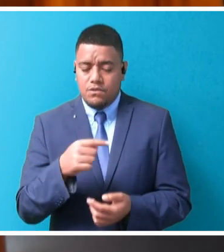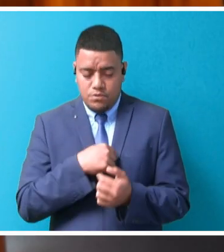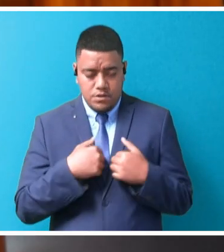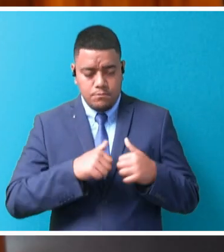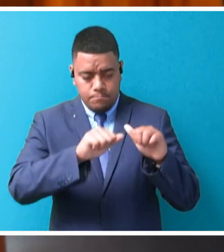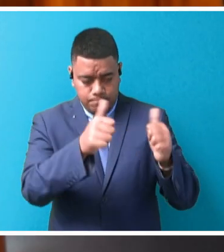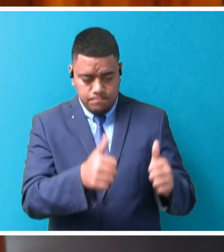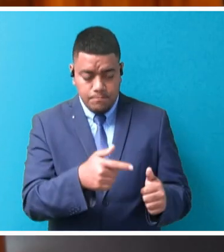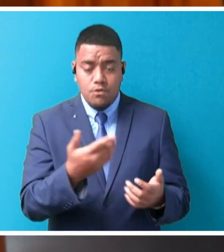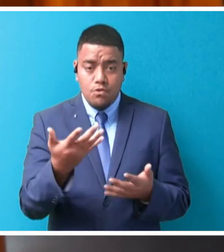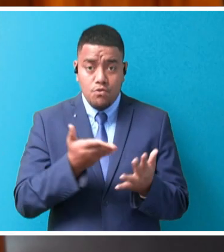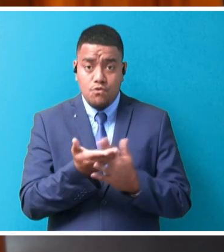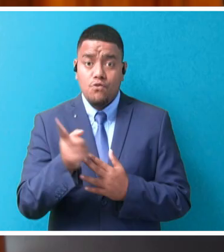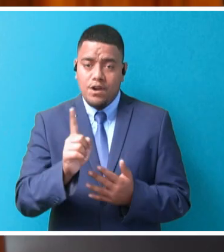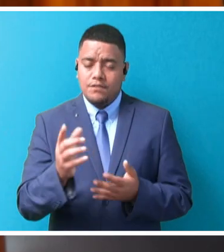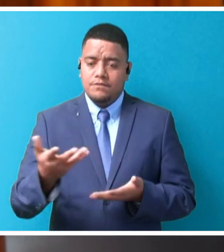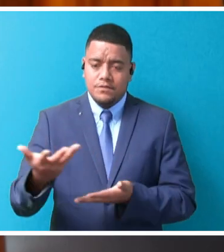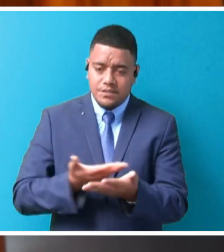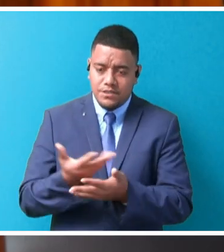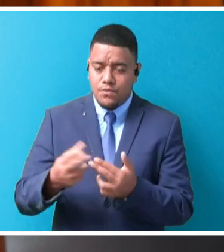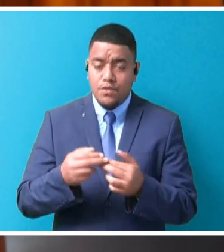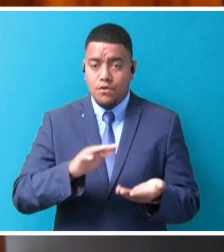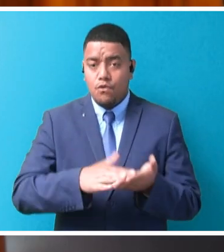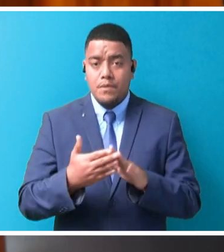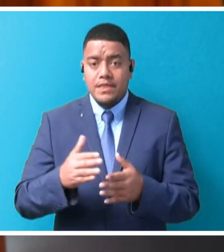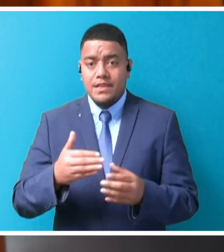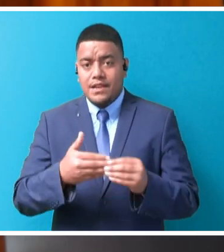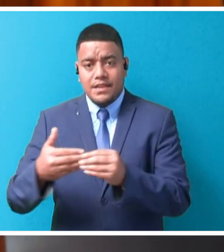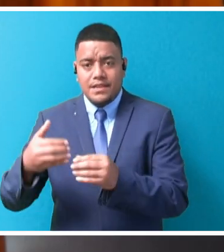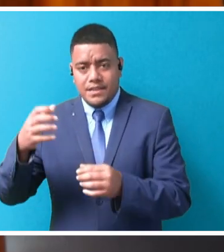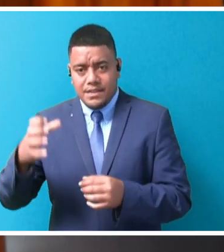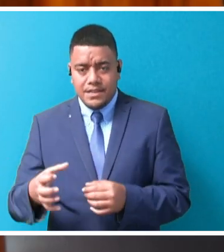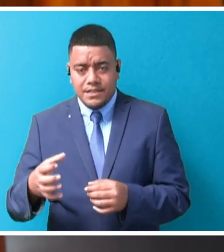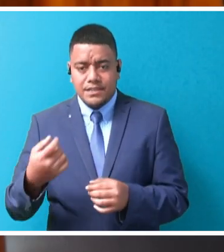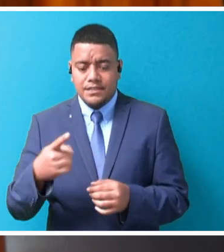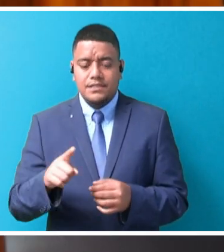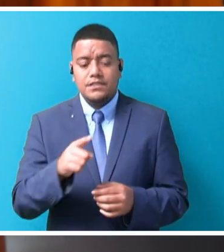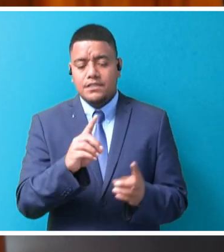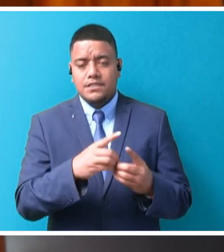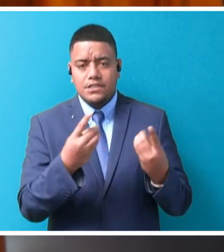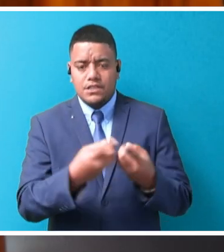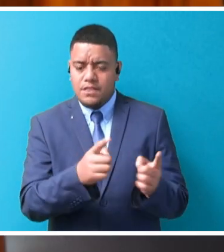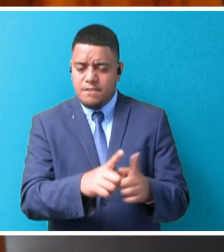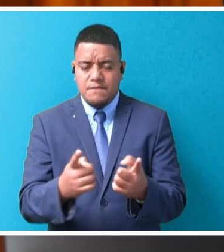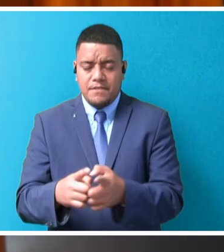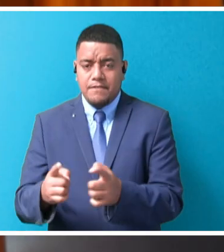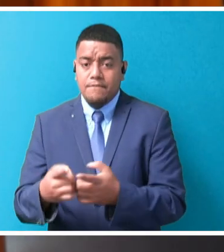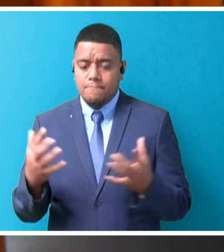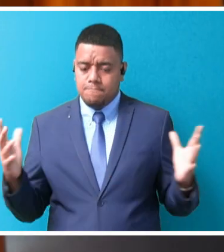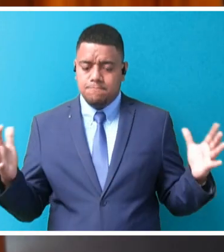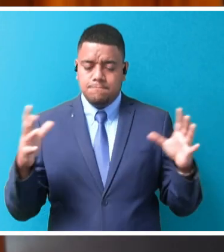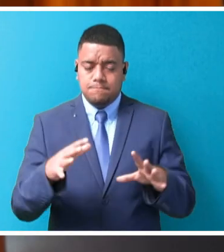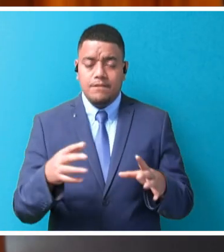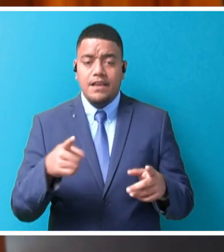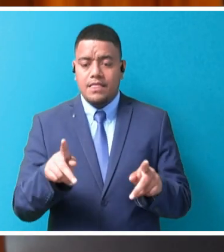extensive consultation with community leaders, district and provincial officials, civil society, and